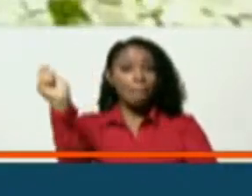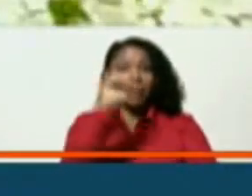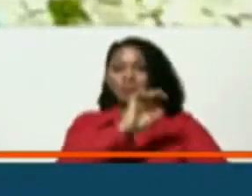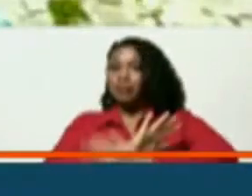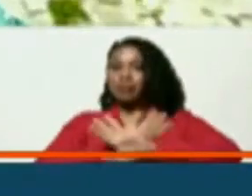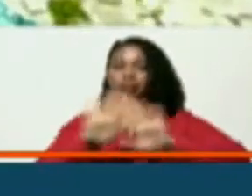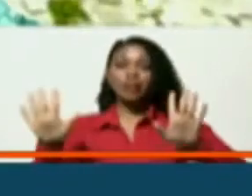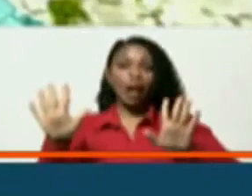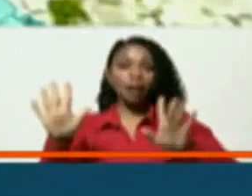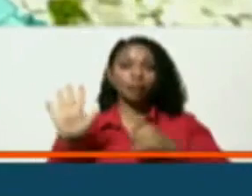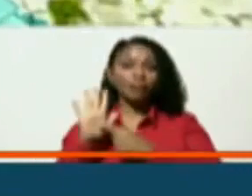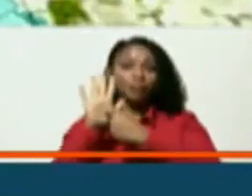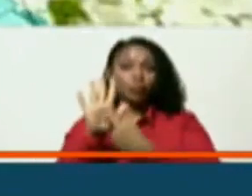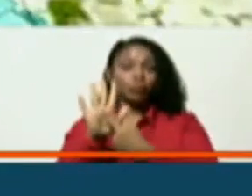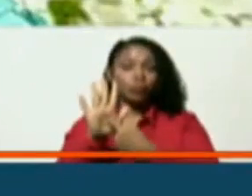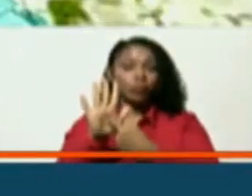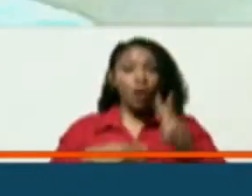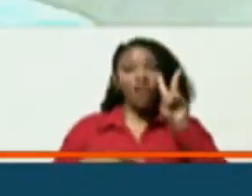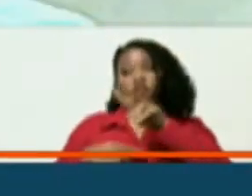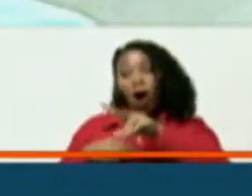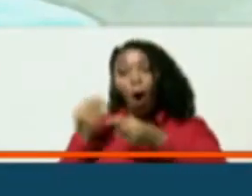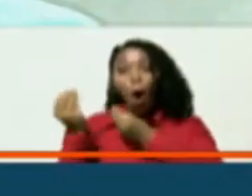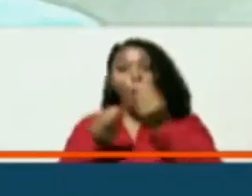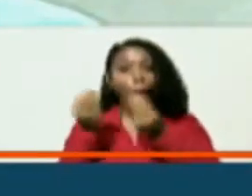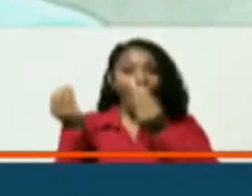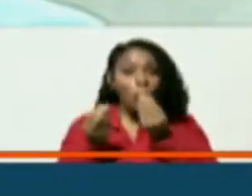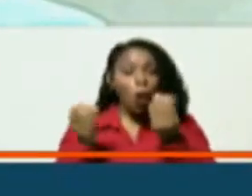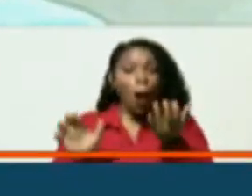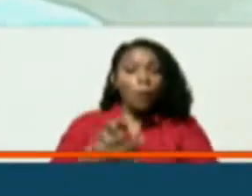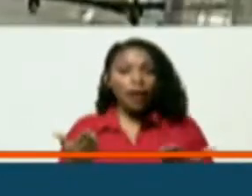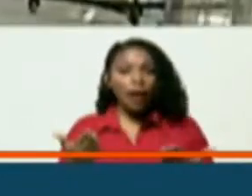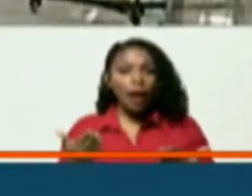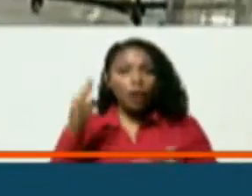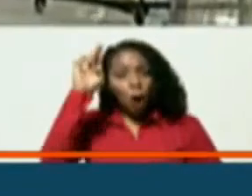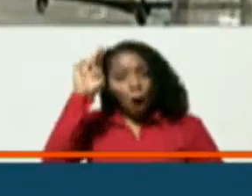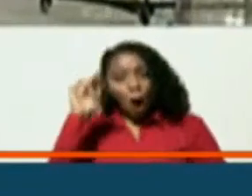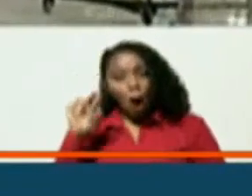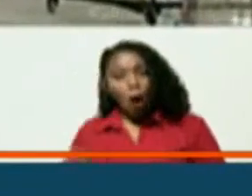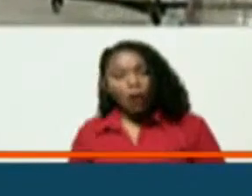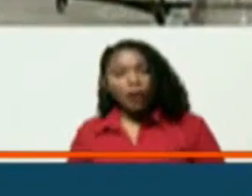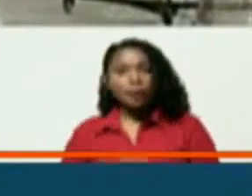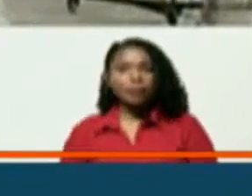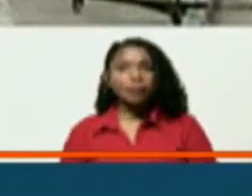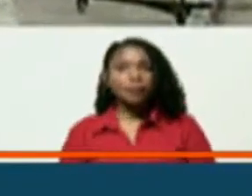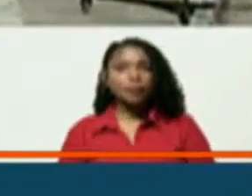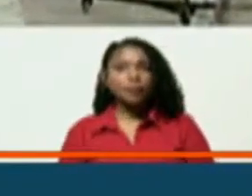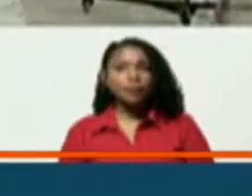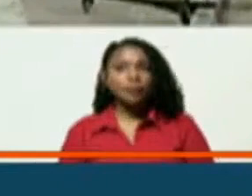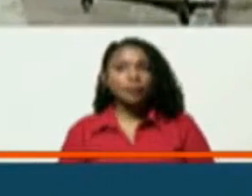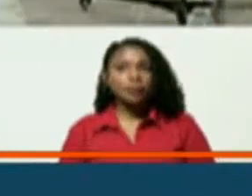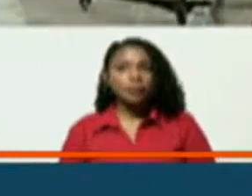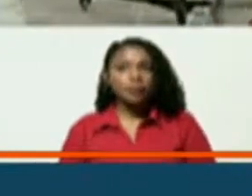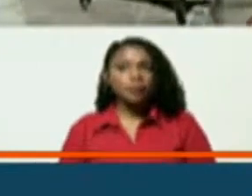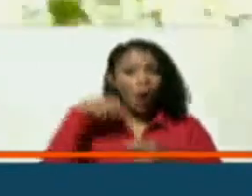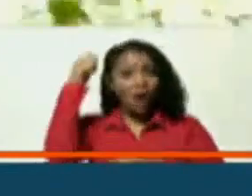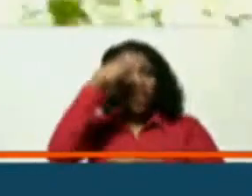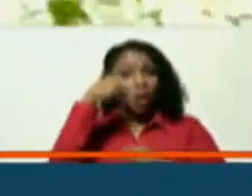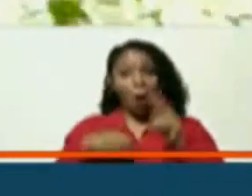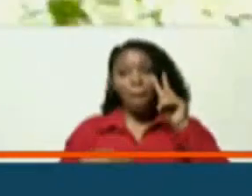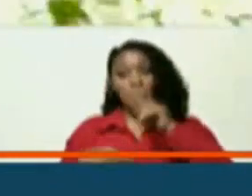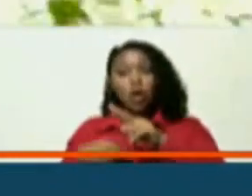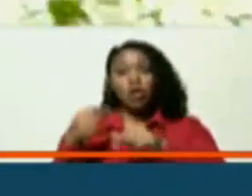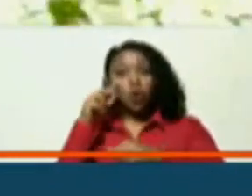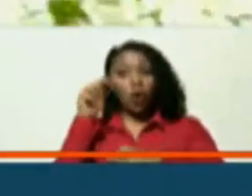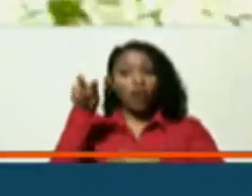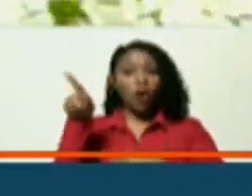during his recent international tour that began on June 7th in Turkey. In this sense, President Maduro assured that there is a